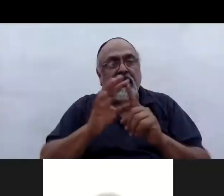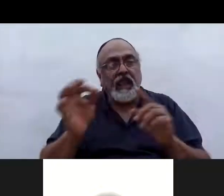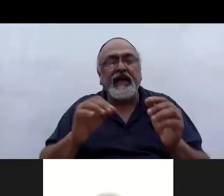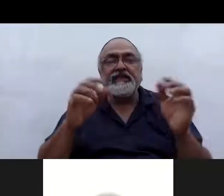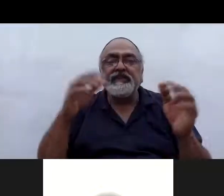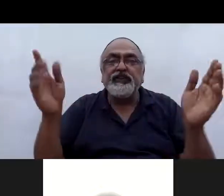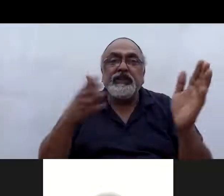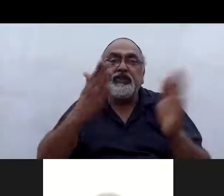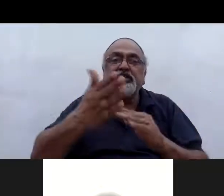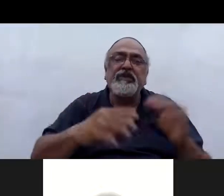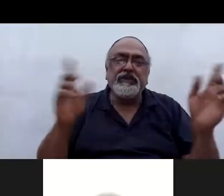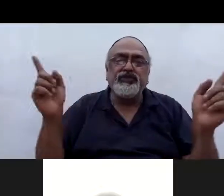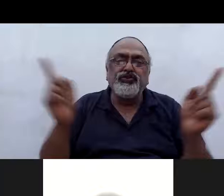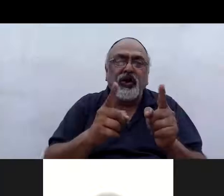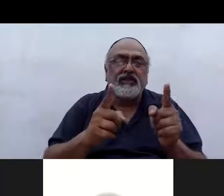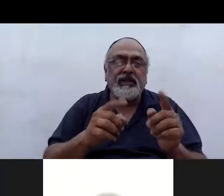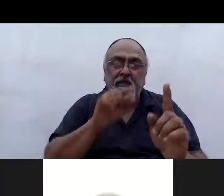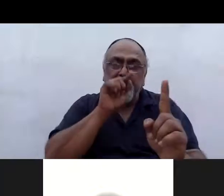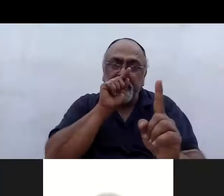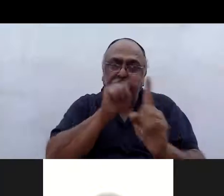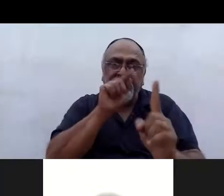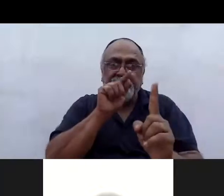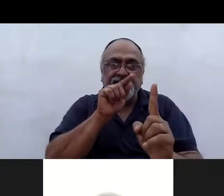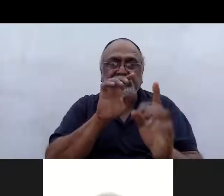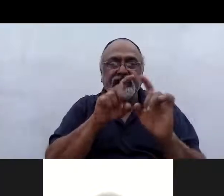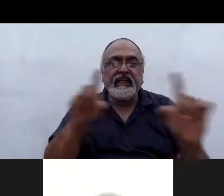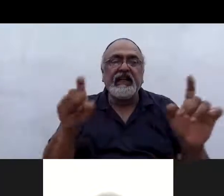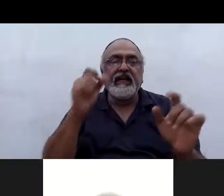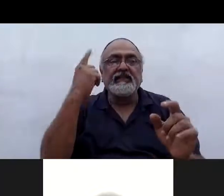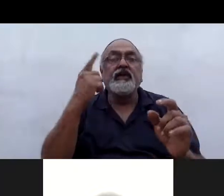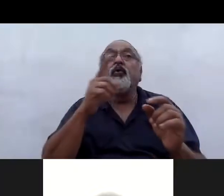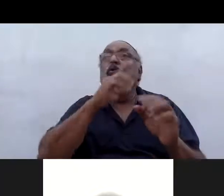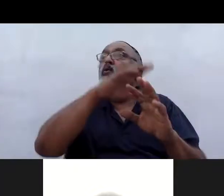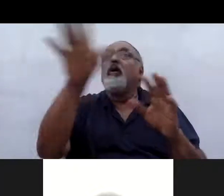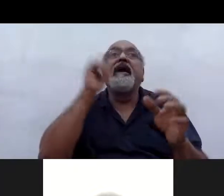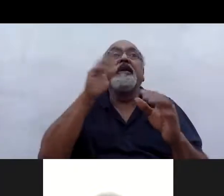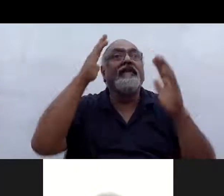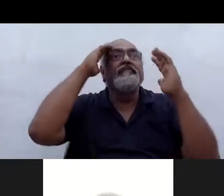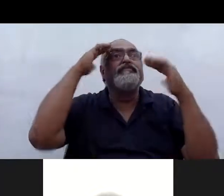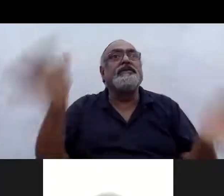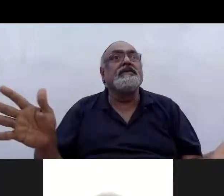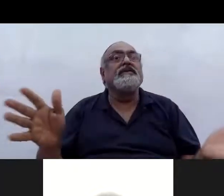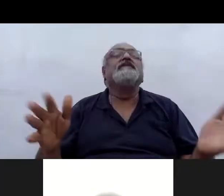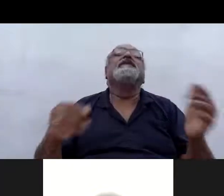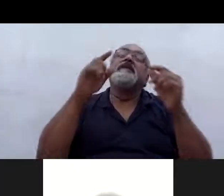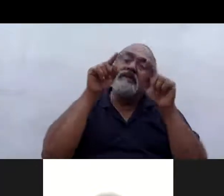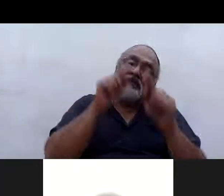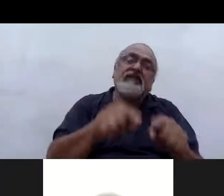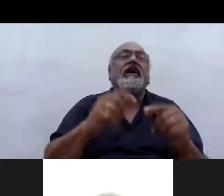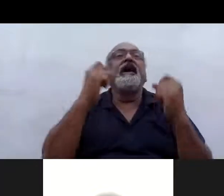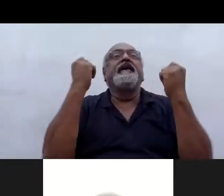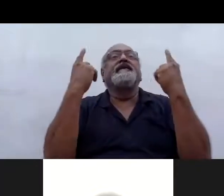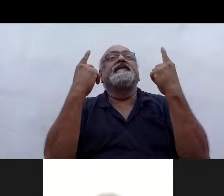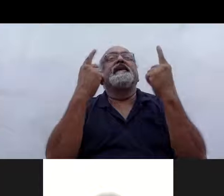brief, and it should be such that a person who has no idea about the topic contempt of court, he or